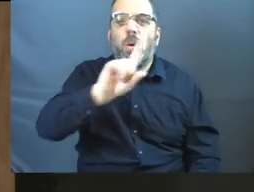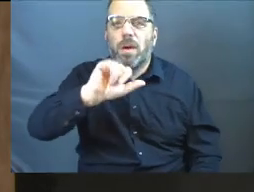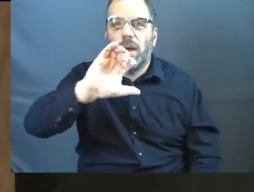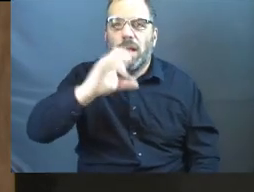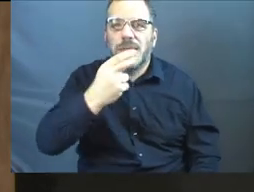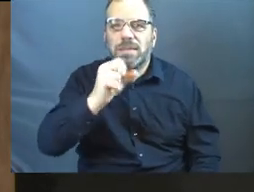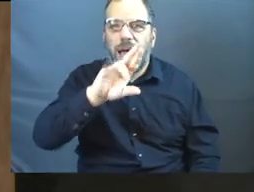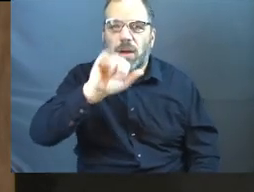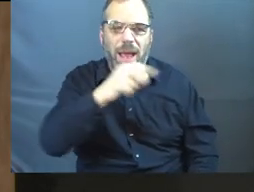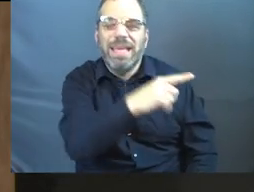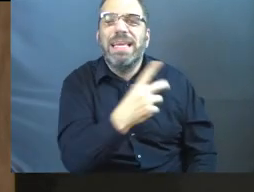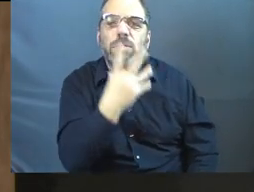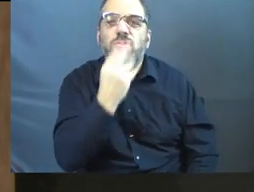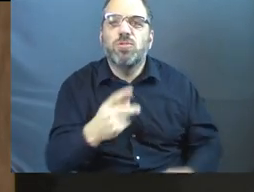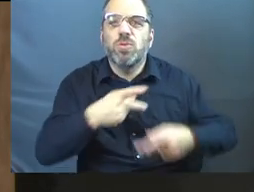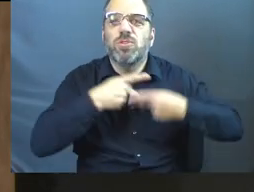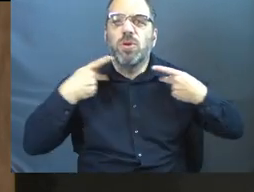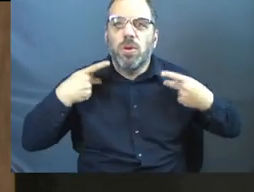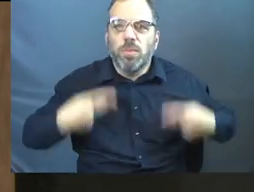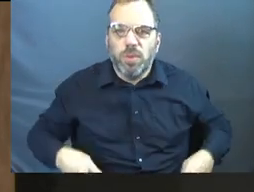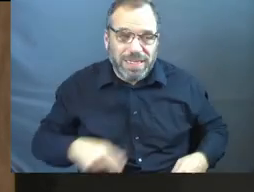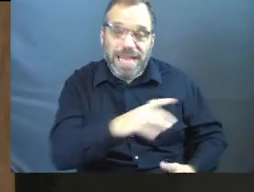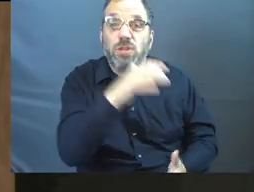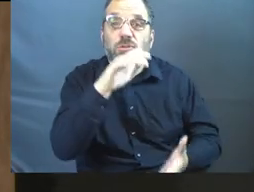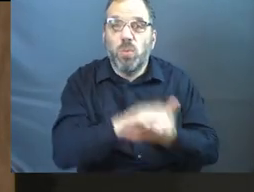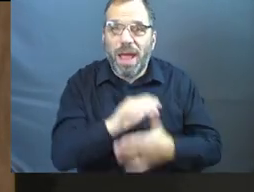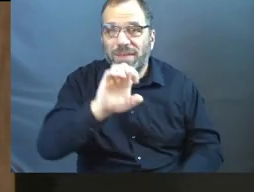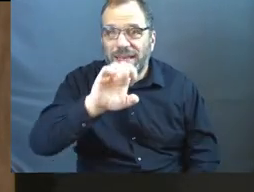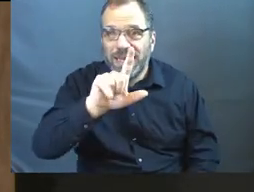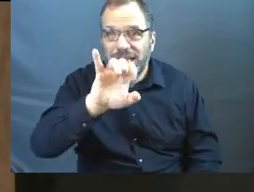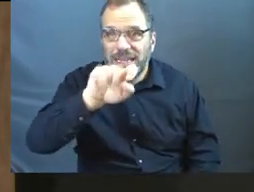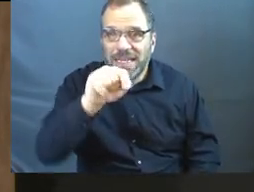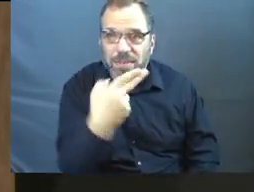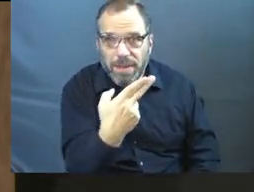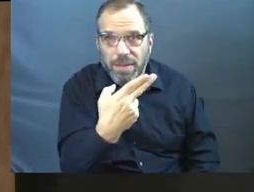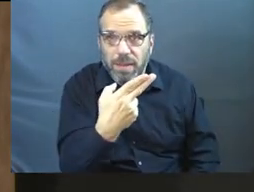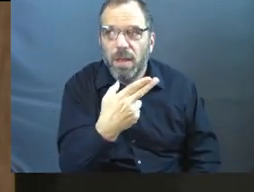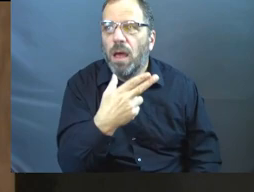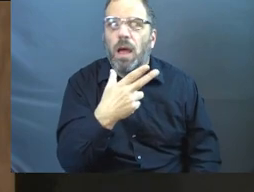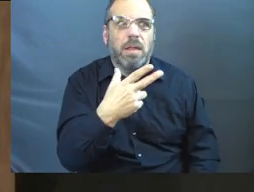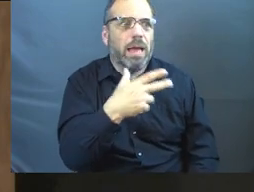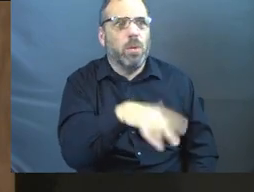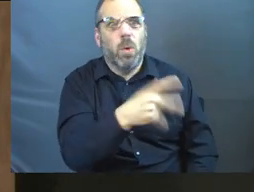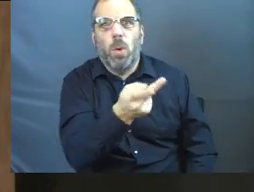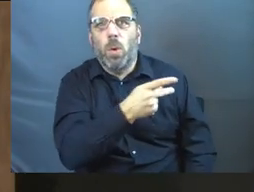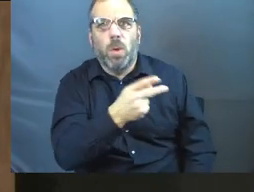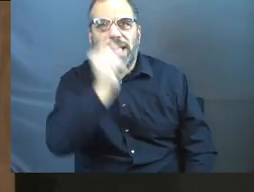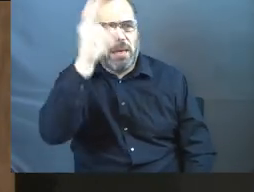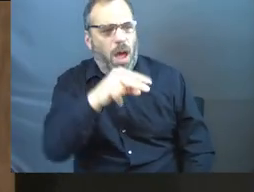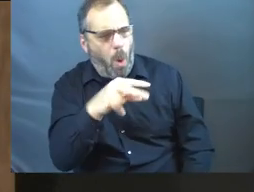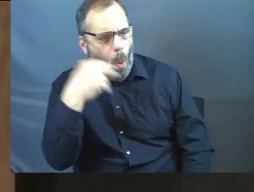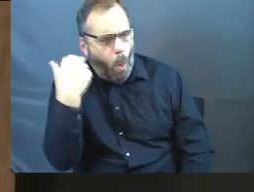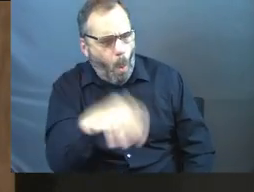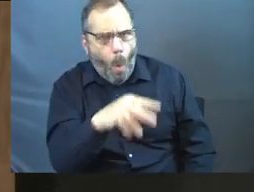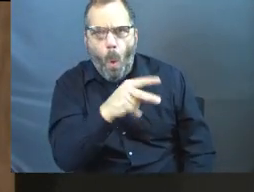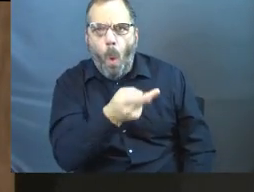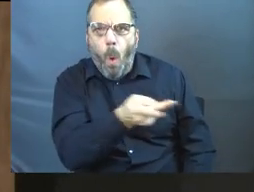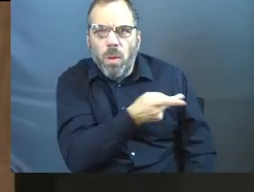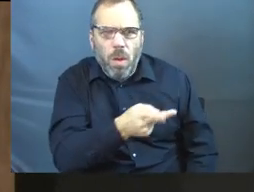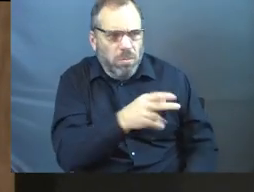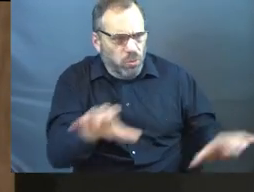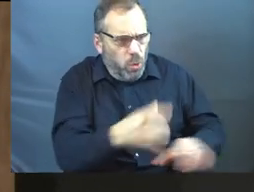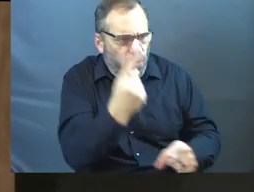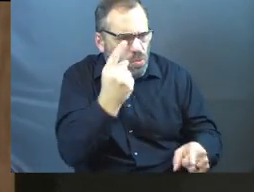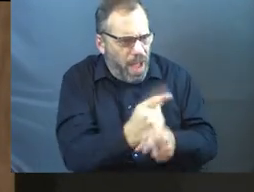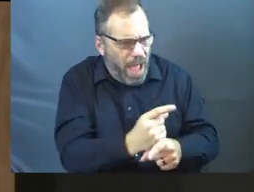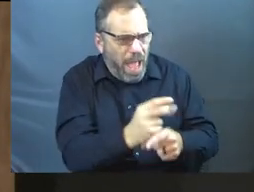was a Jewish priest, okay? And him and his wife Elizabeth were seen as like amazing in the eyes of God. They were doing right things. They